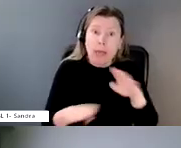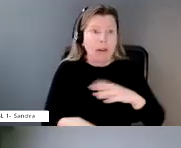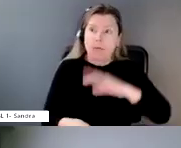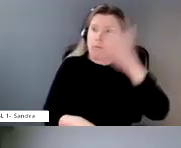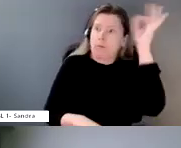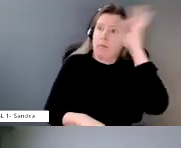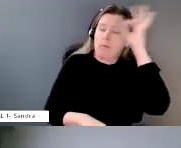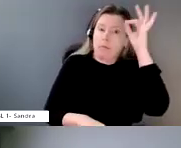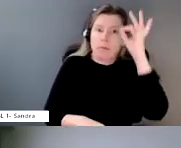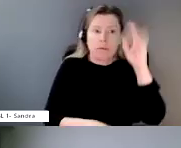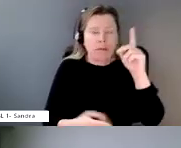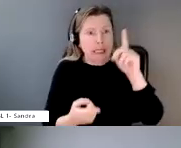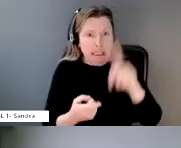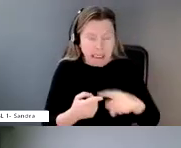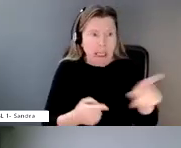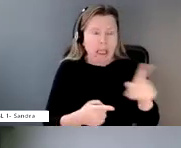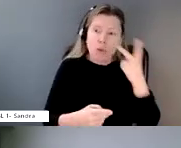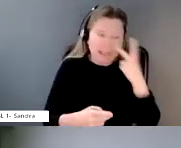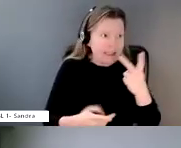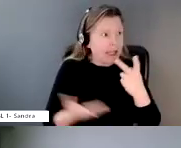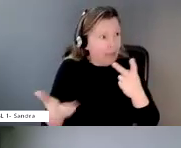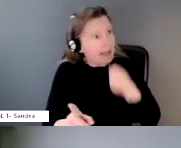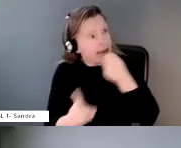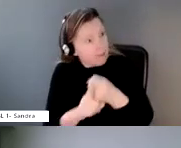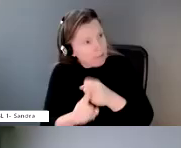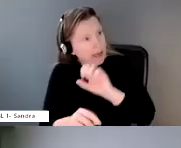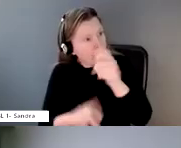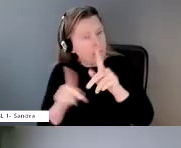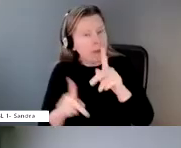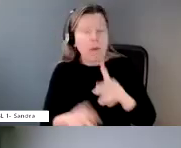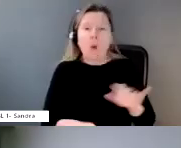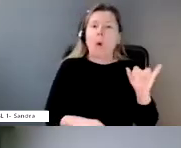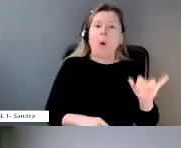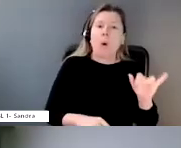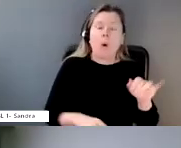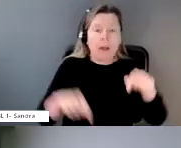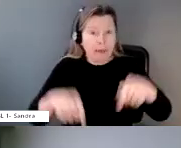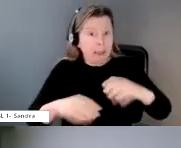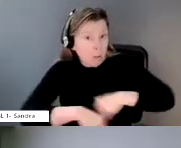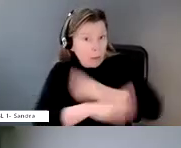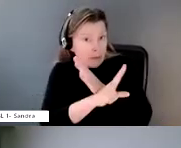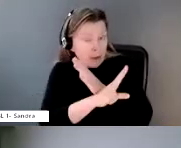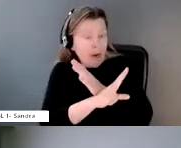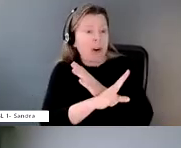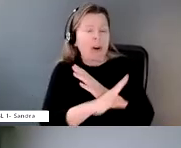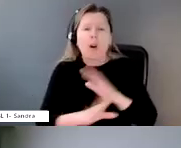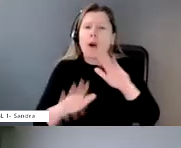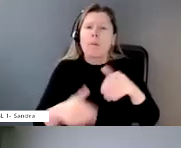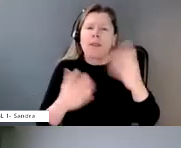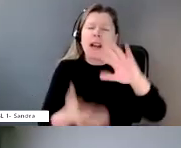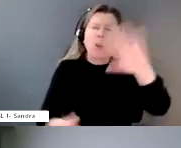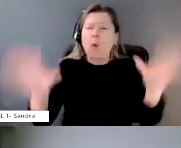until they see how it impacts others. So this webinar is going to provide an